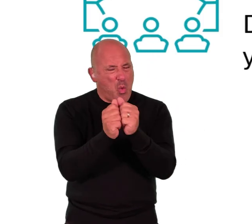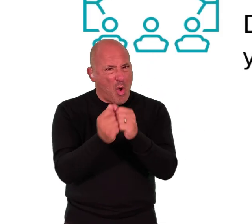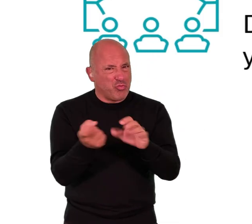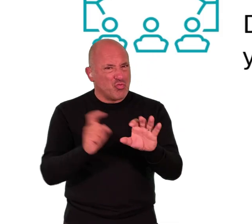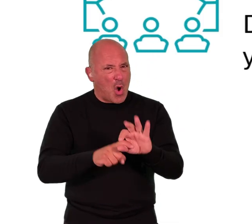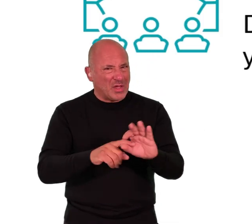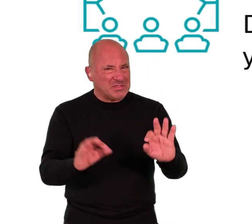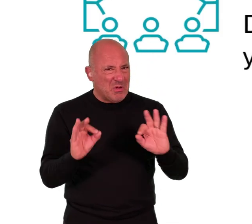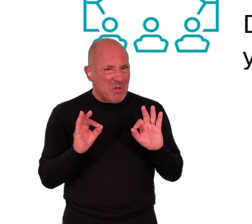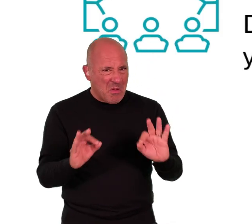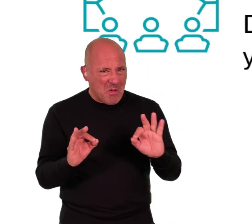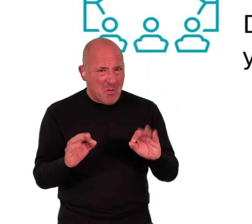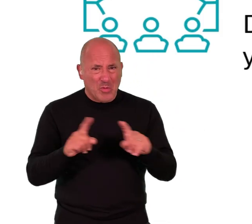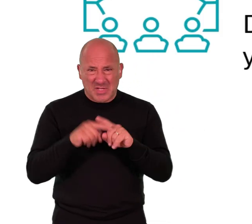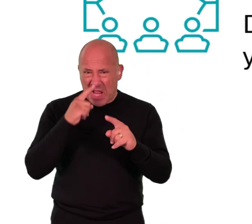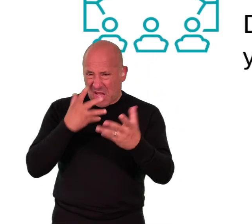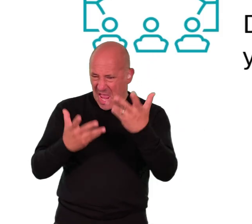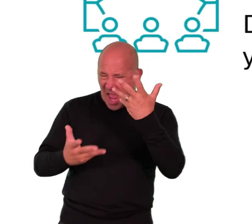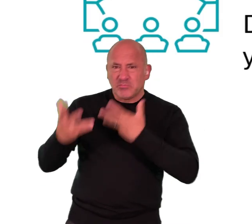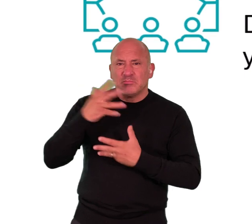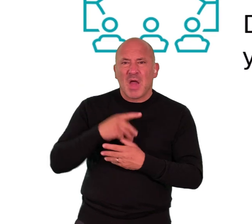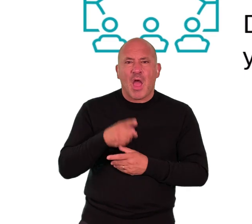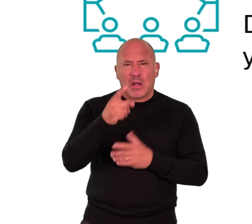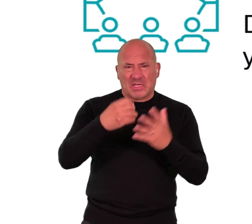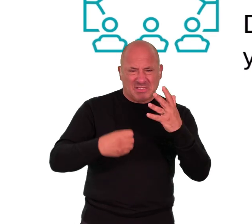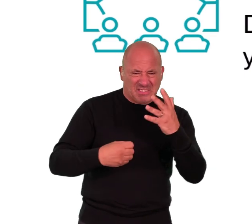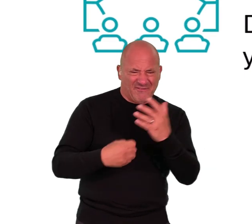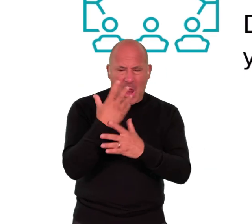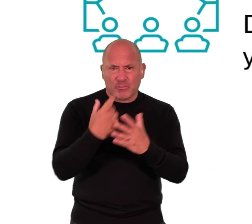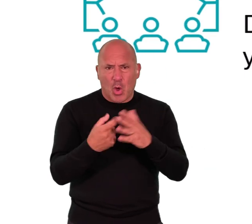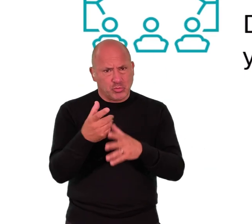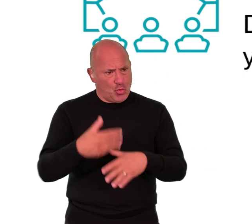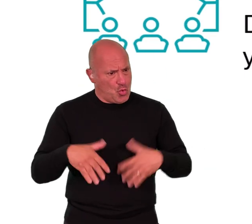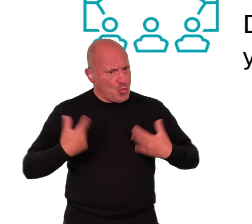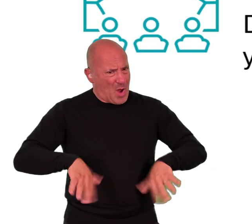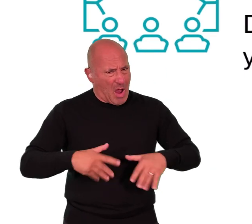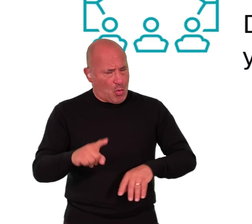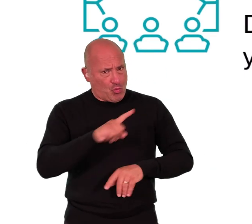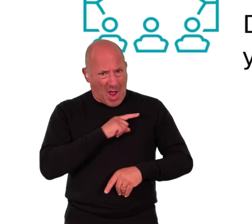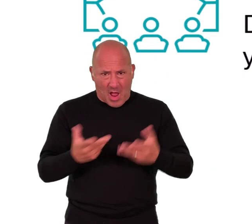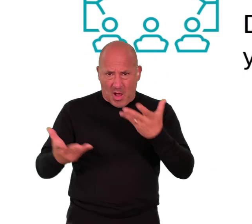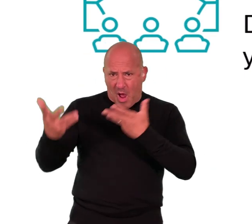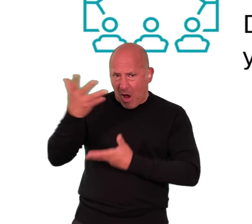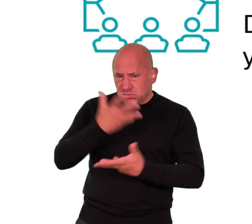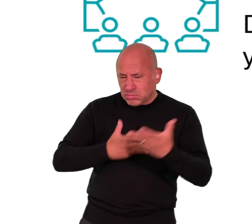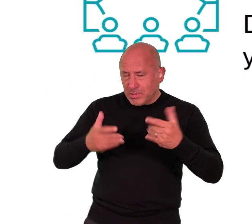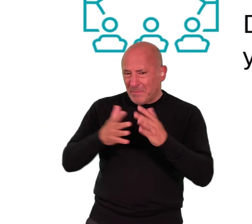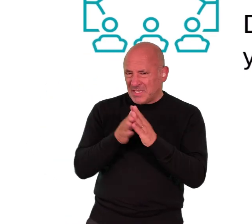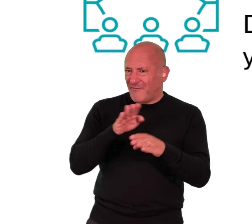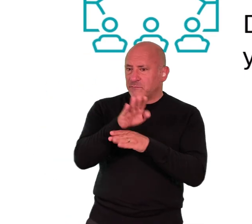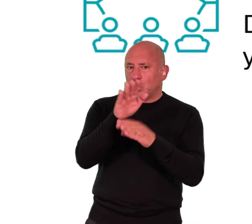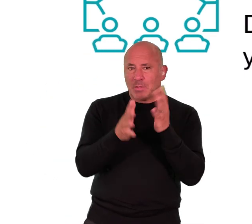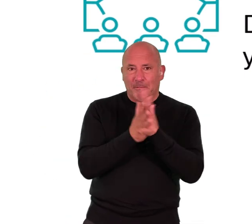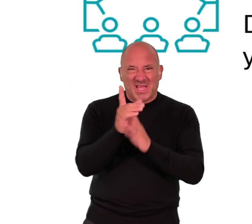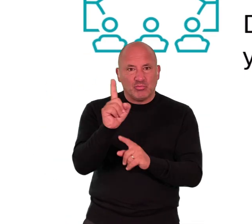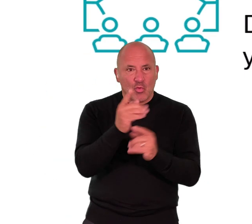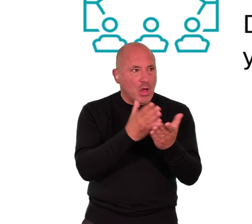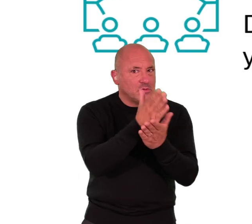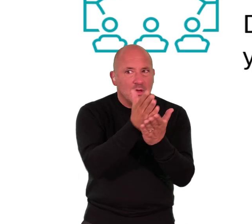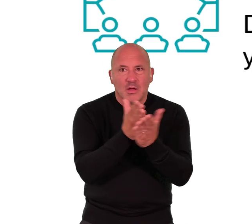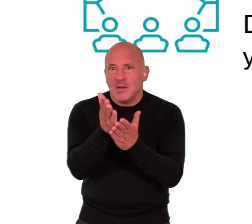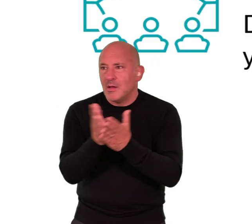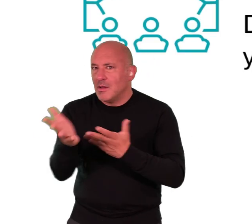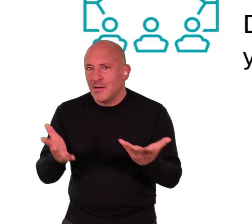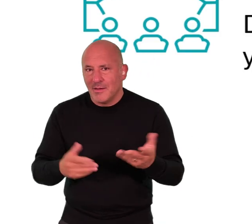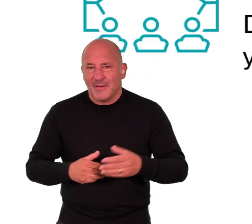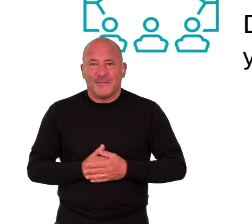well as explain the significance of the development opportunity and talk about the doors it could open for the future. Make sure it's clear